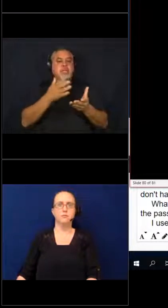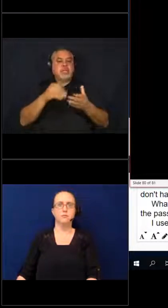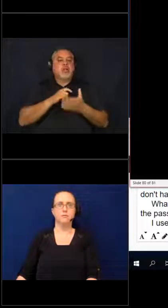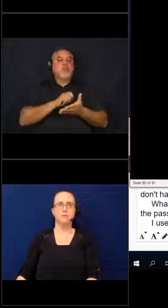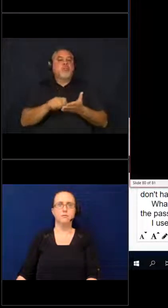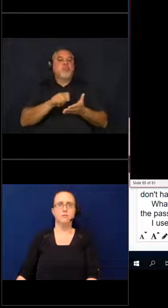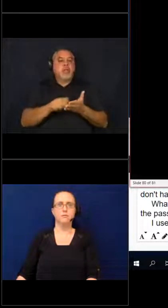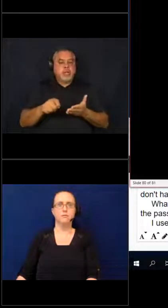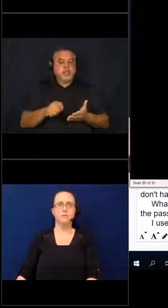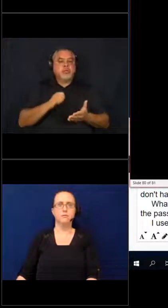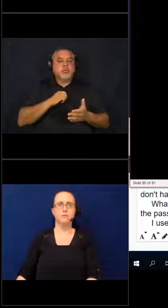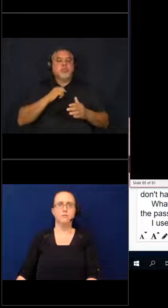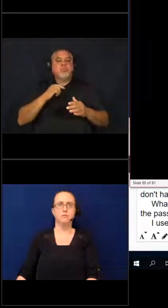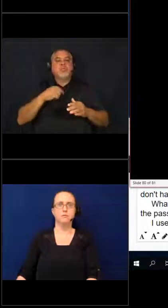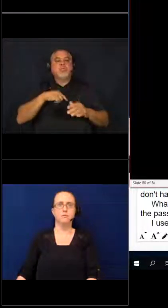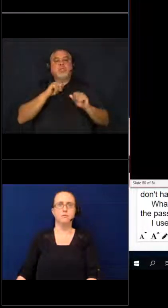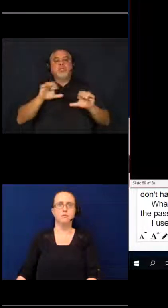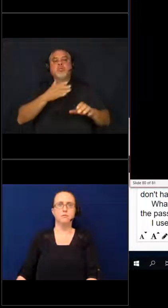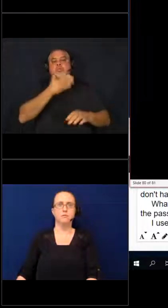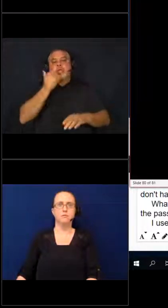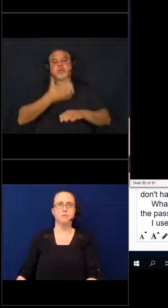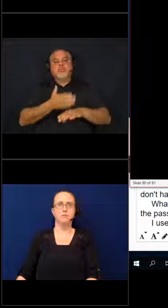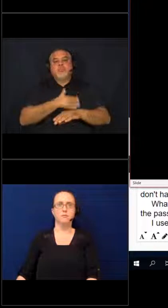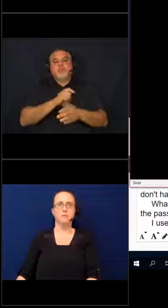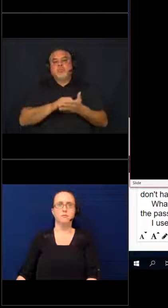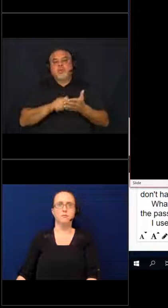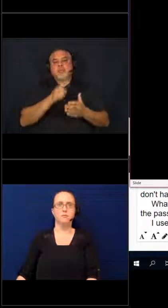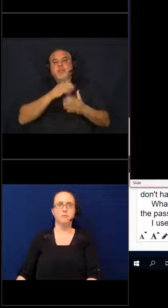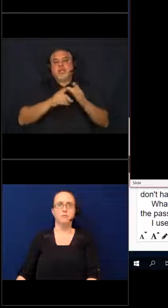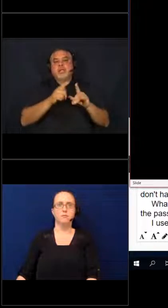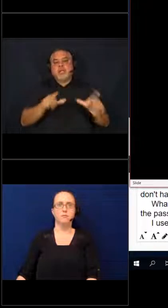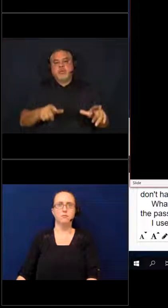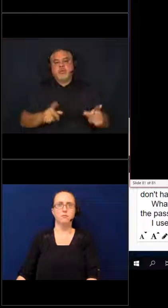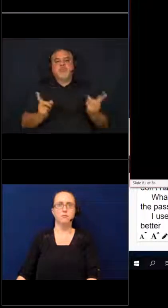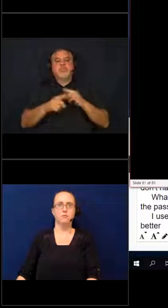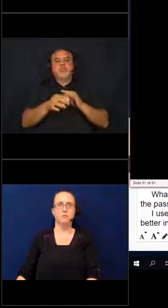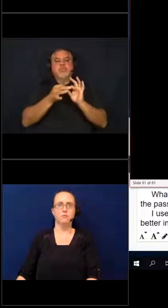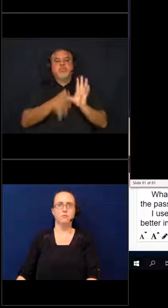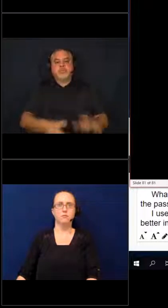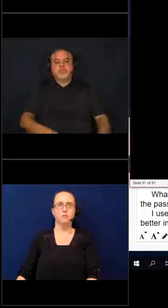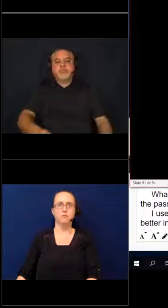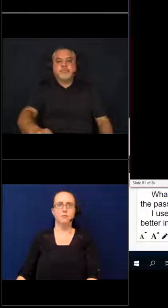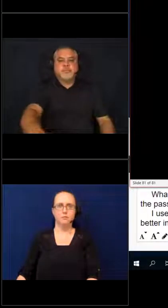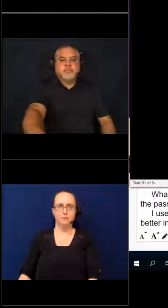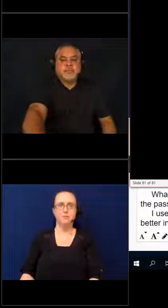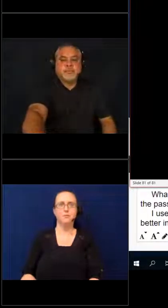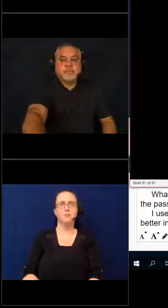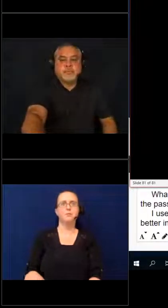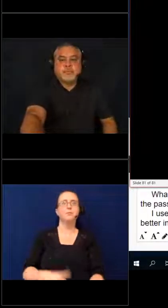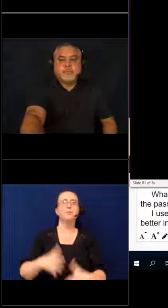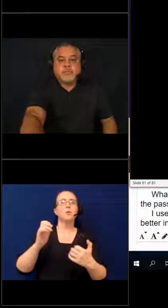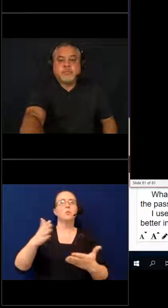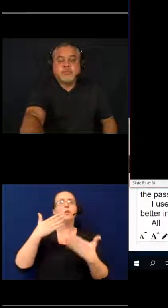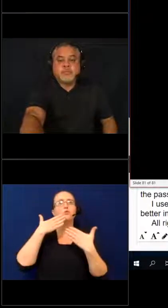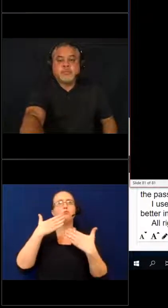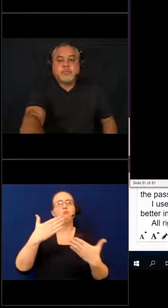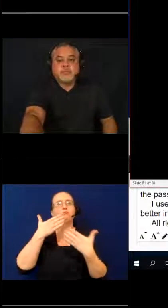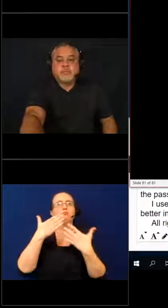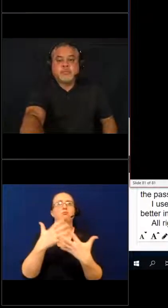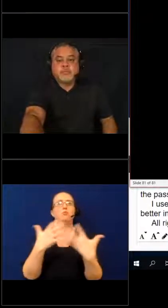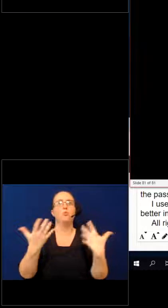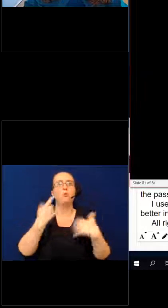writing so we can do better in writing in plain language. All right, I thank you so much for your